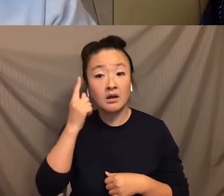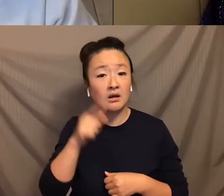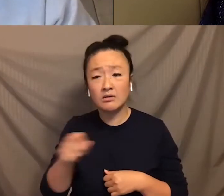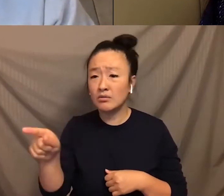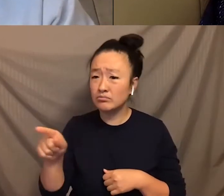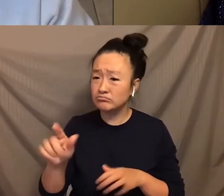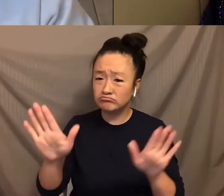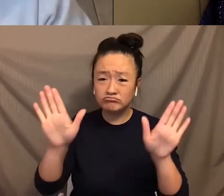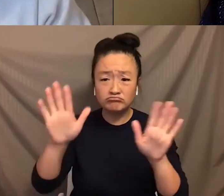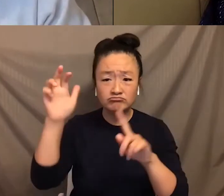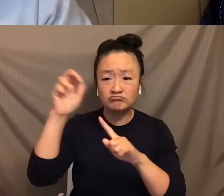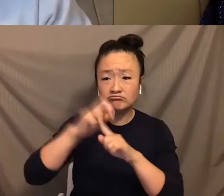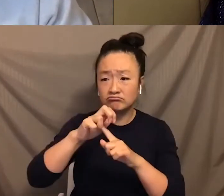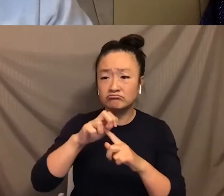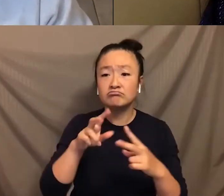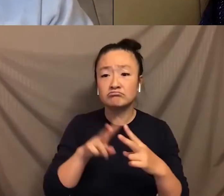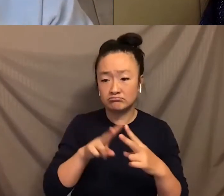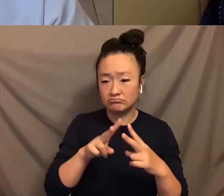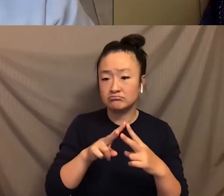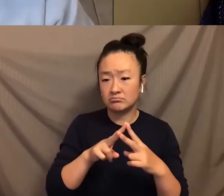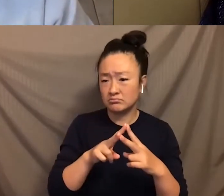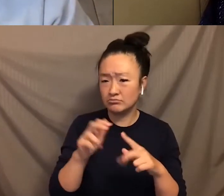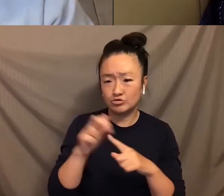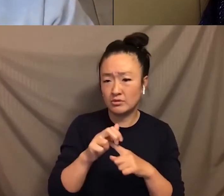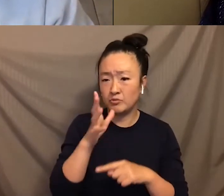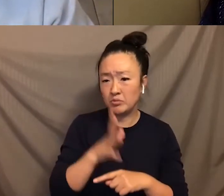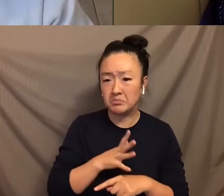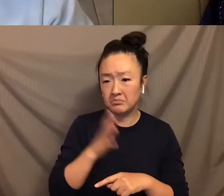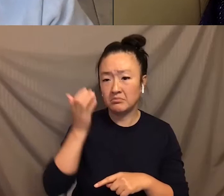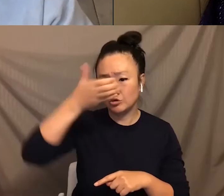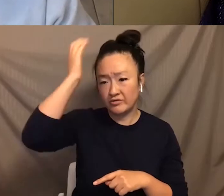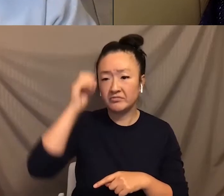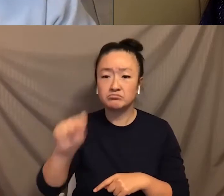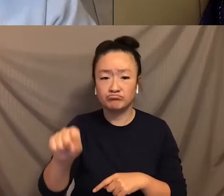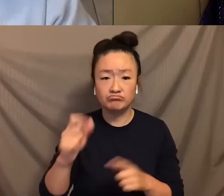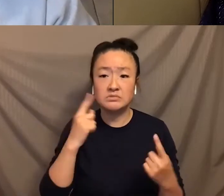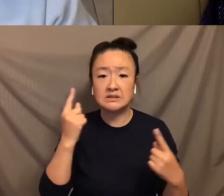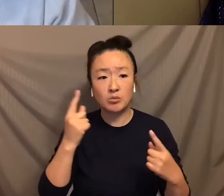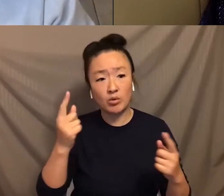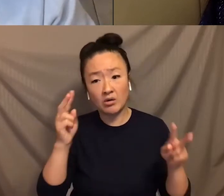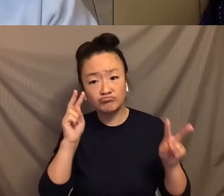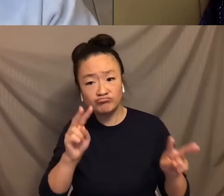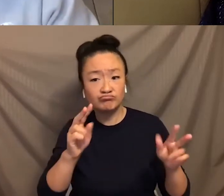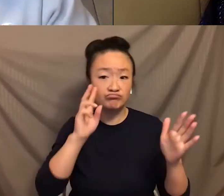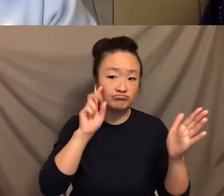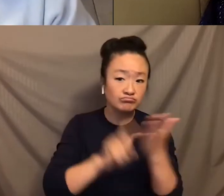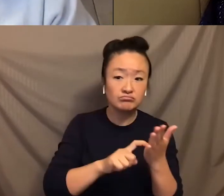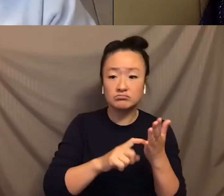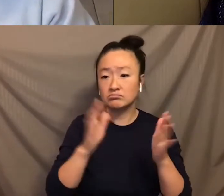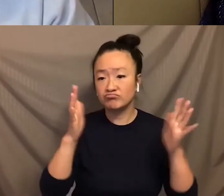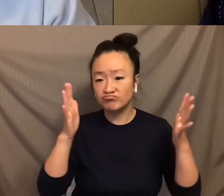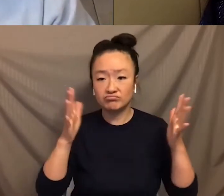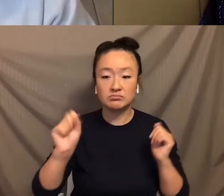those aforementioned women like Mother Jeffrey, Julia Child. They should be celebrated, yes. Mhm. And yet I want readers